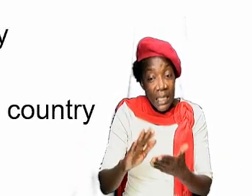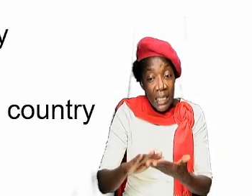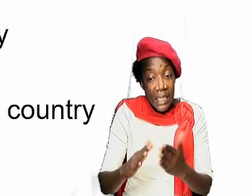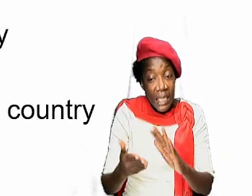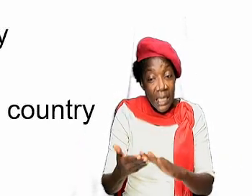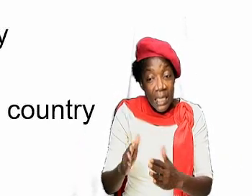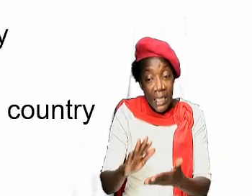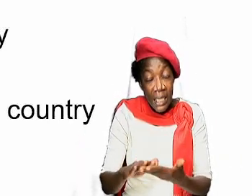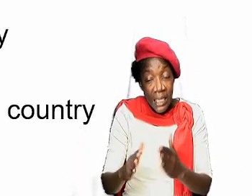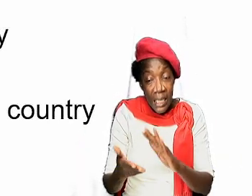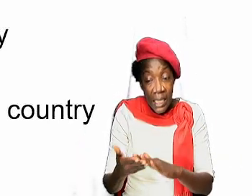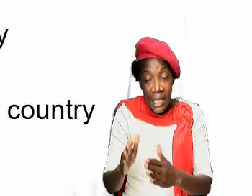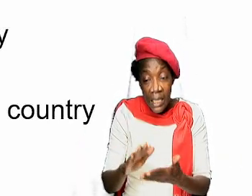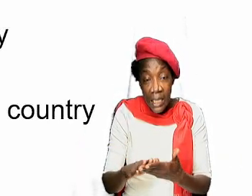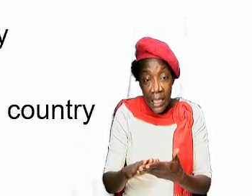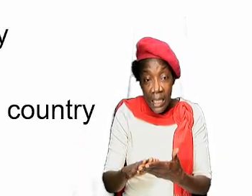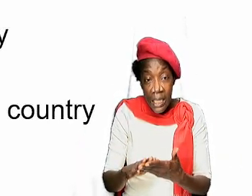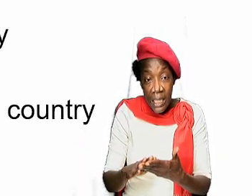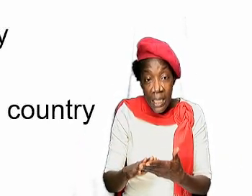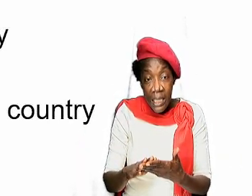David was in hiding.